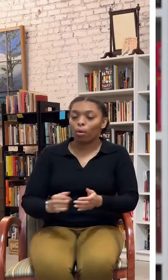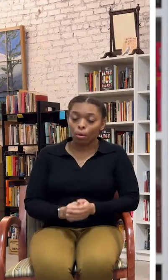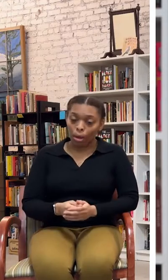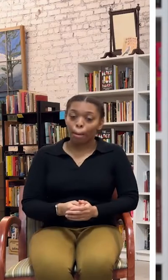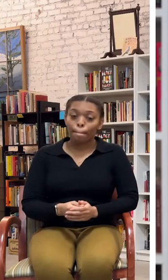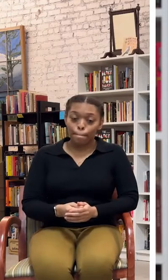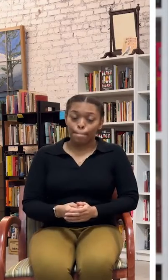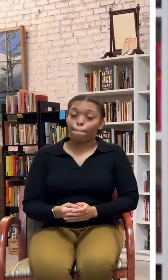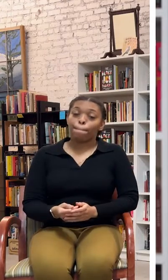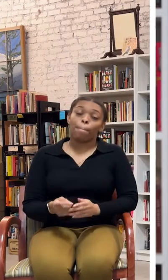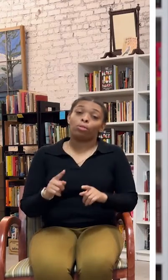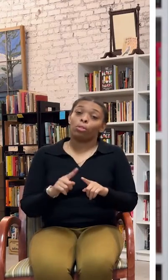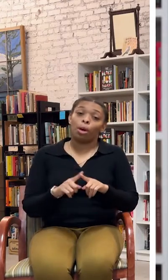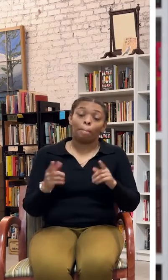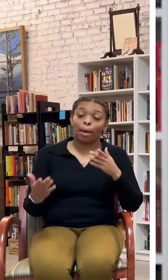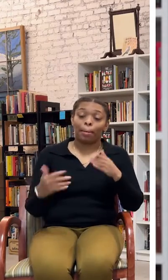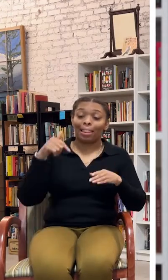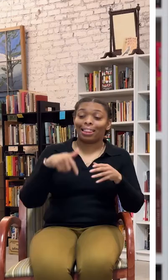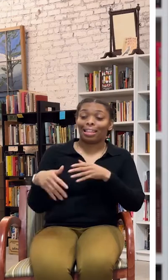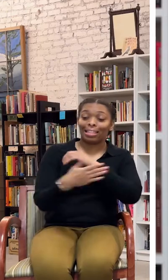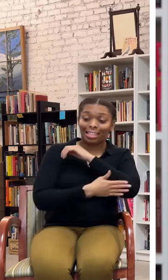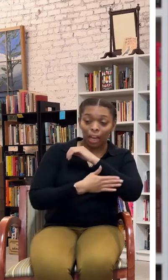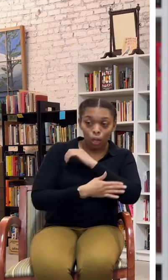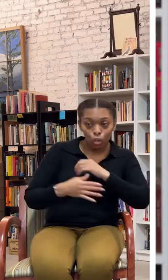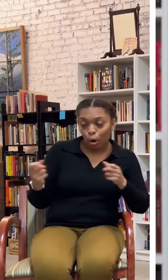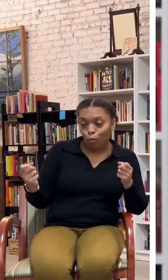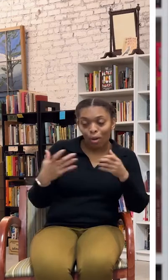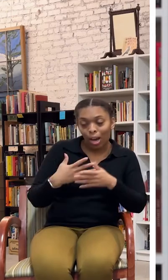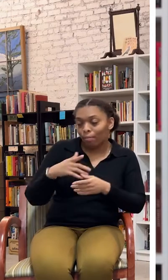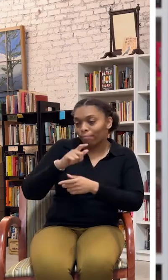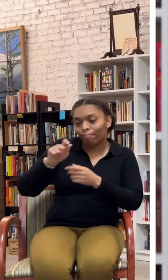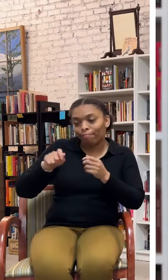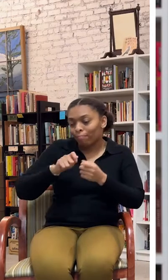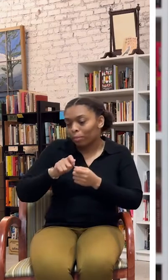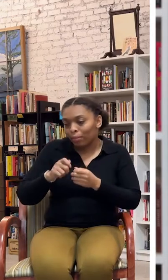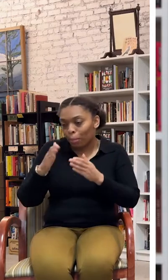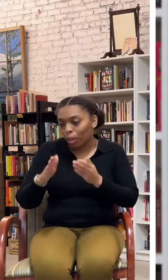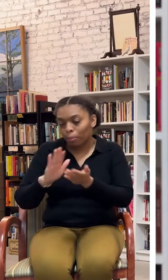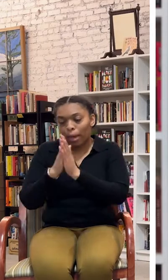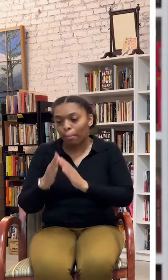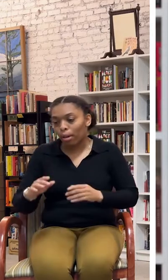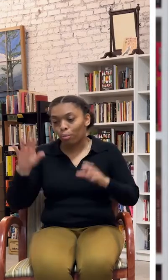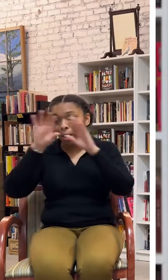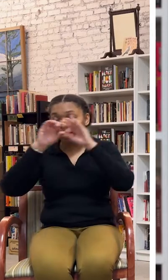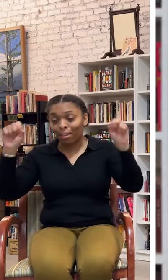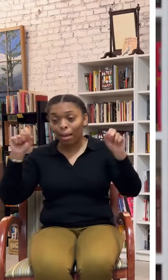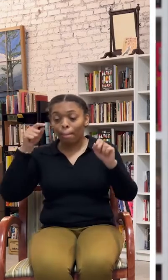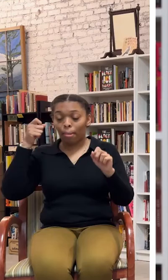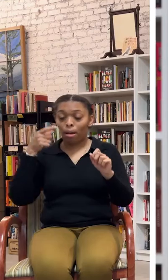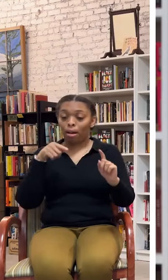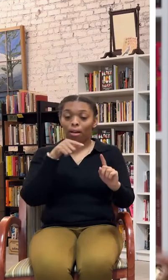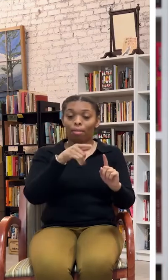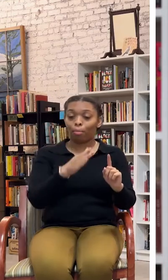That in this country, we might be afraid of a certain person becoming the president, or not afraid, but the point is that he's not special.